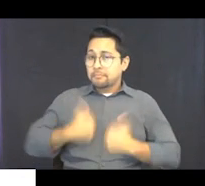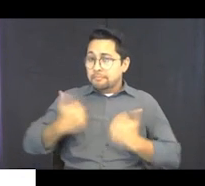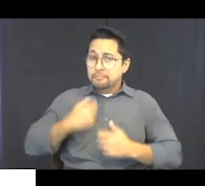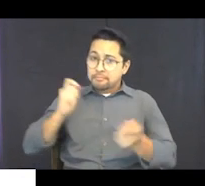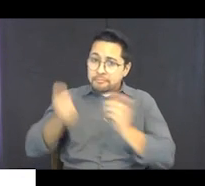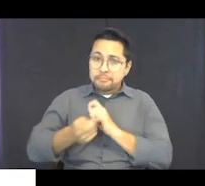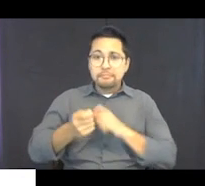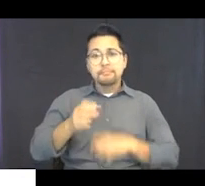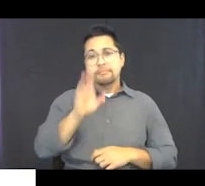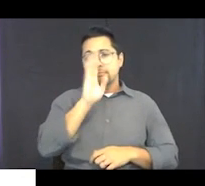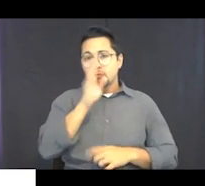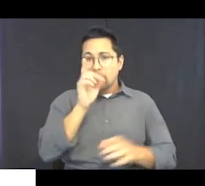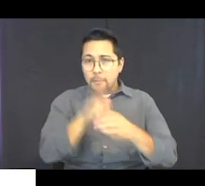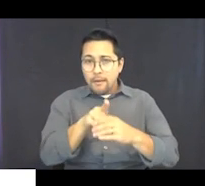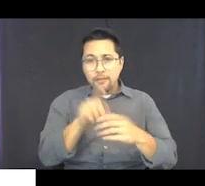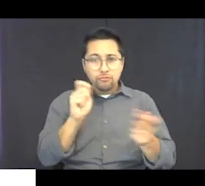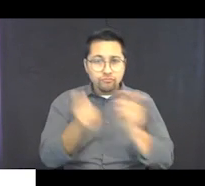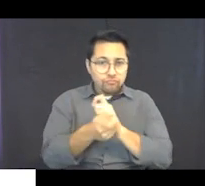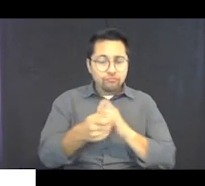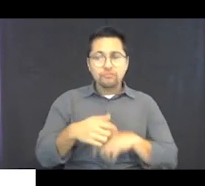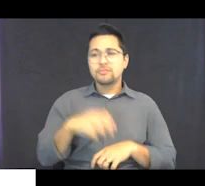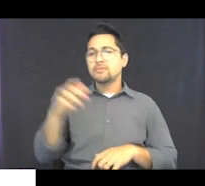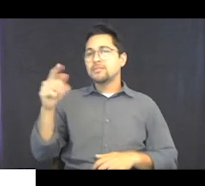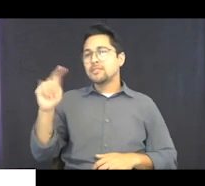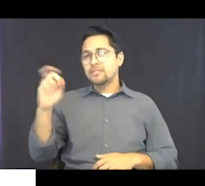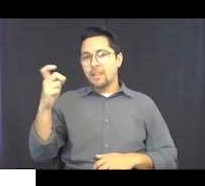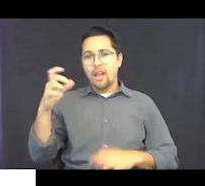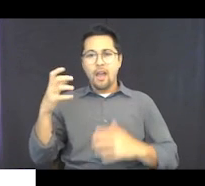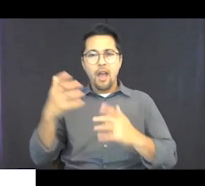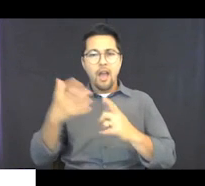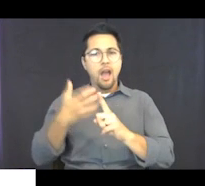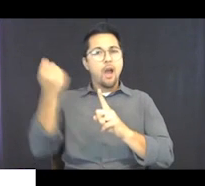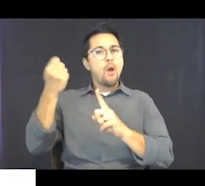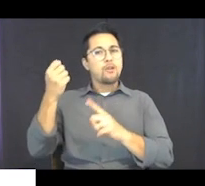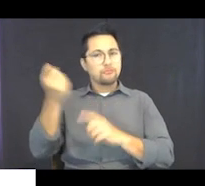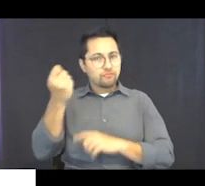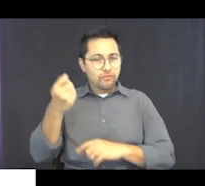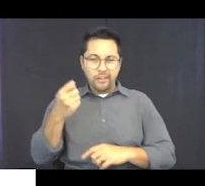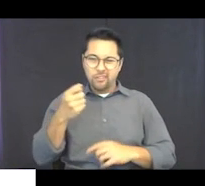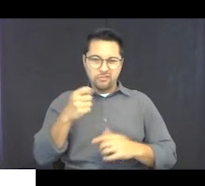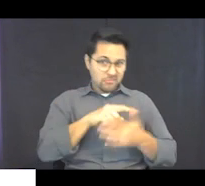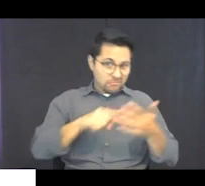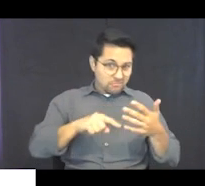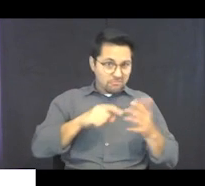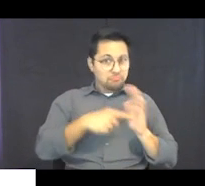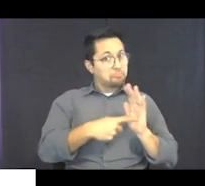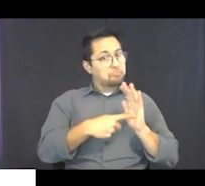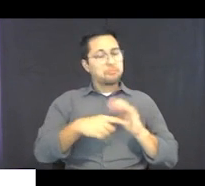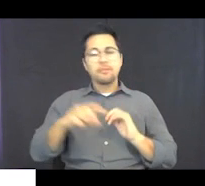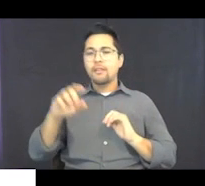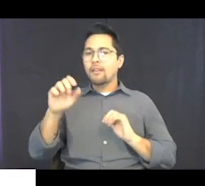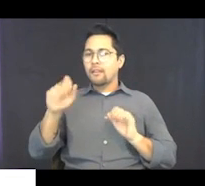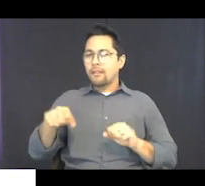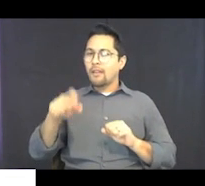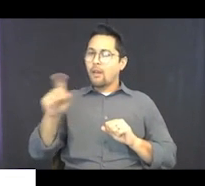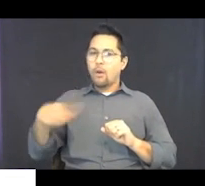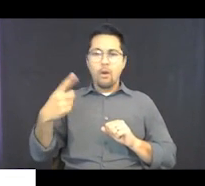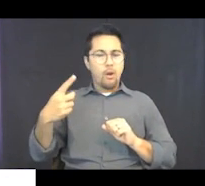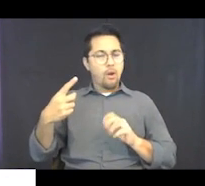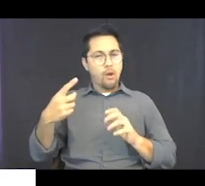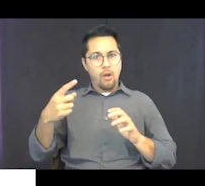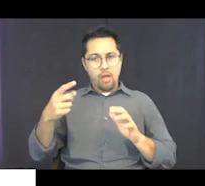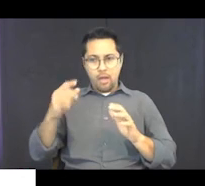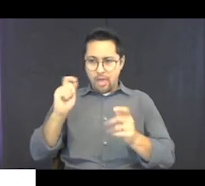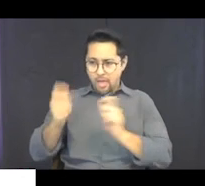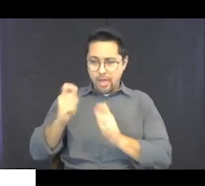deposit changes, and tax withholding changes, just to name a few, can only be made upon receipt of the